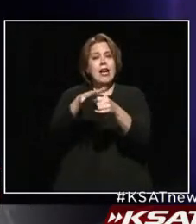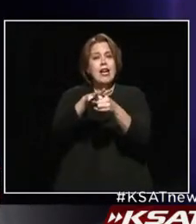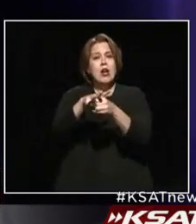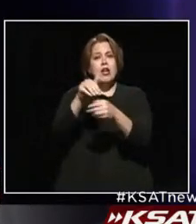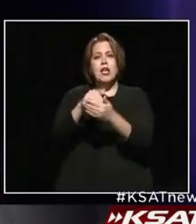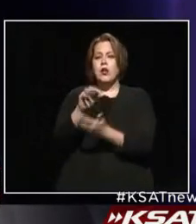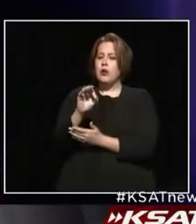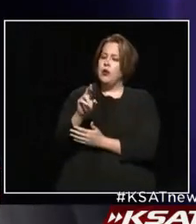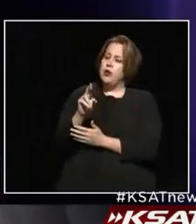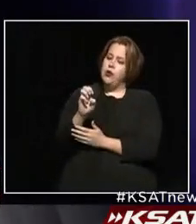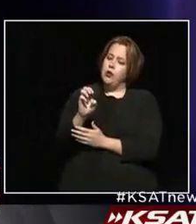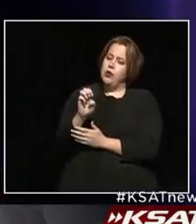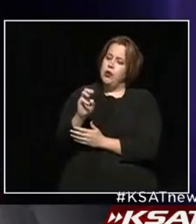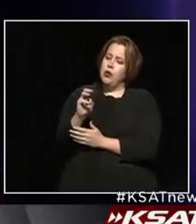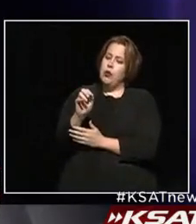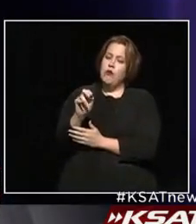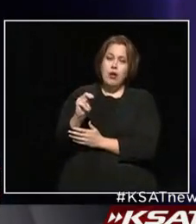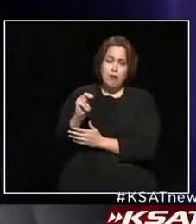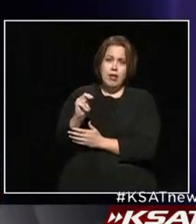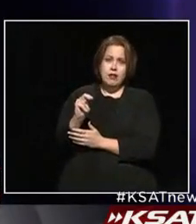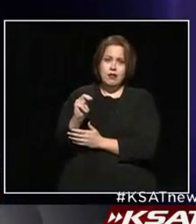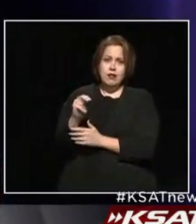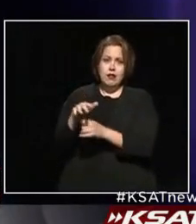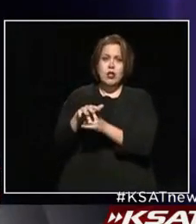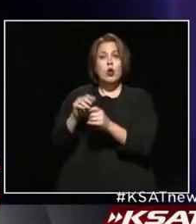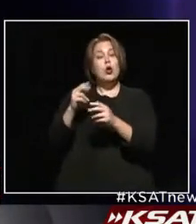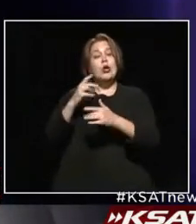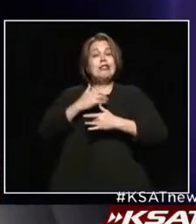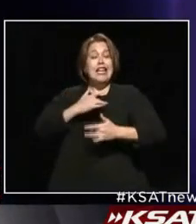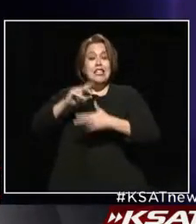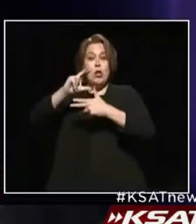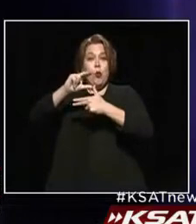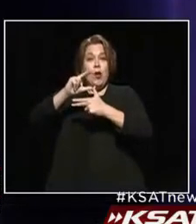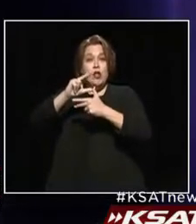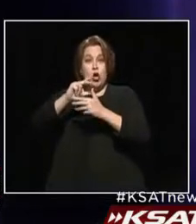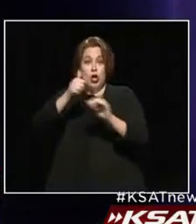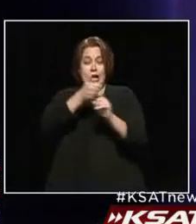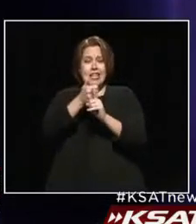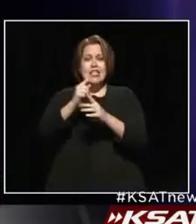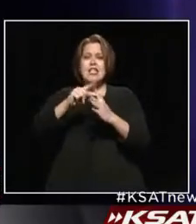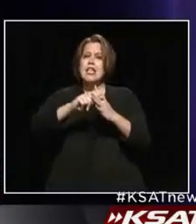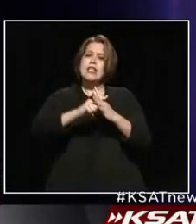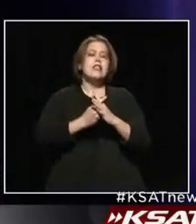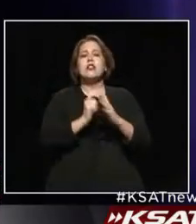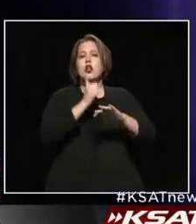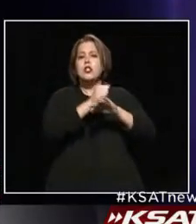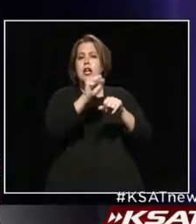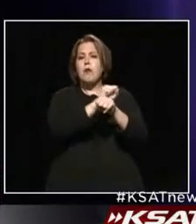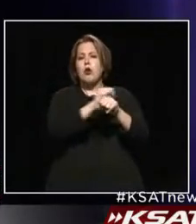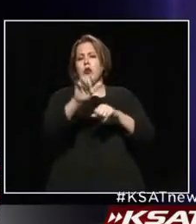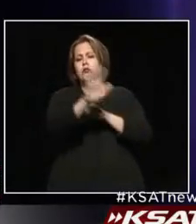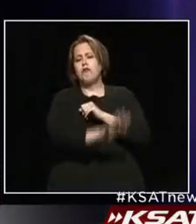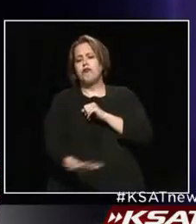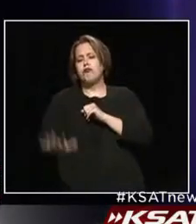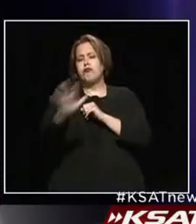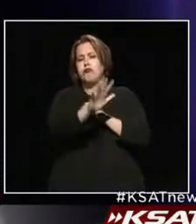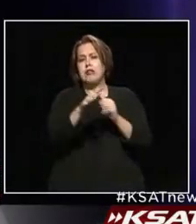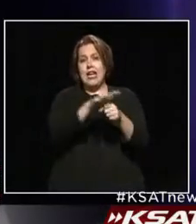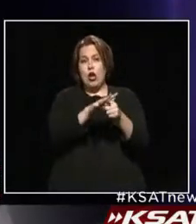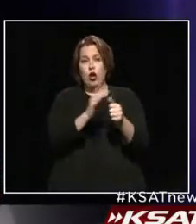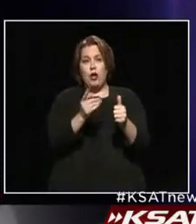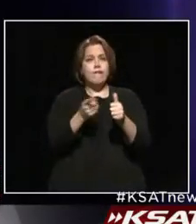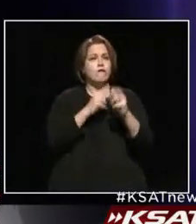Freeman Coliseum. Usually when the hurricane hits, they began staging workers from all around the certain area,